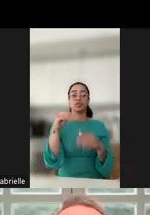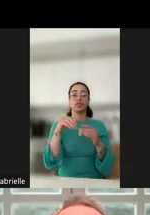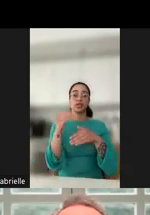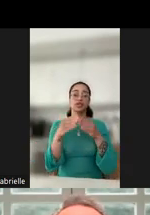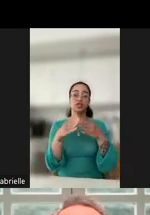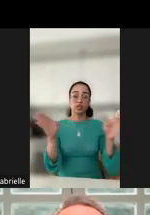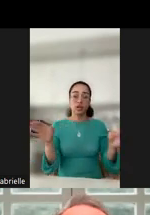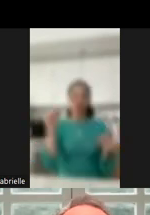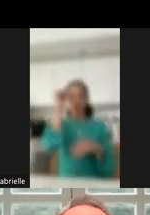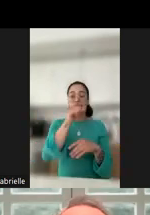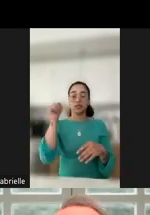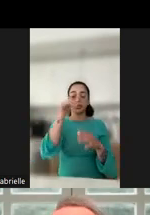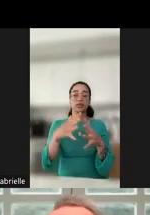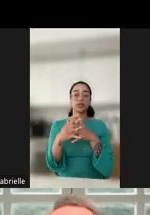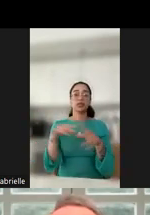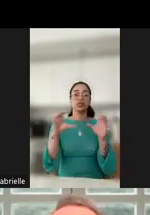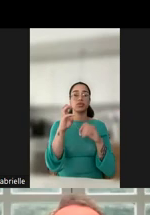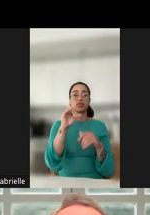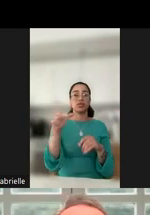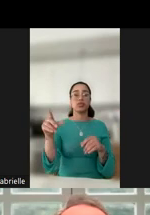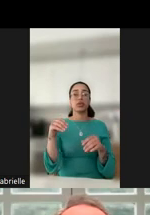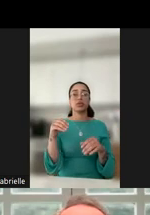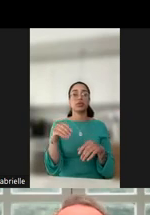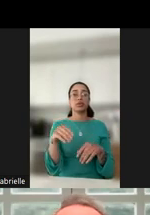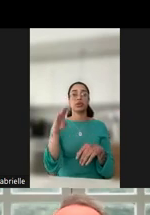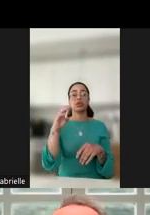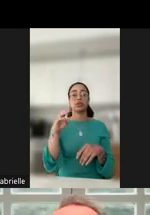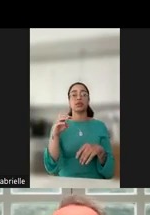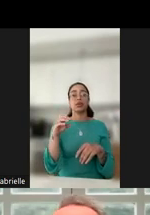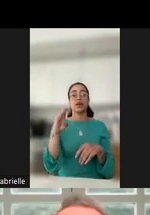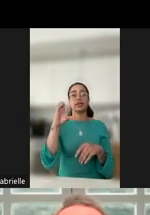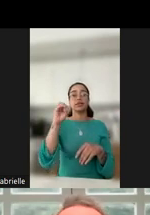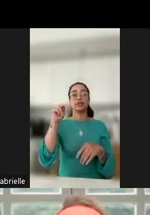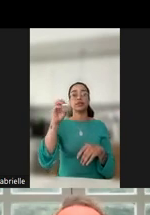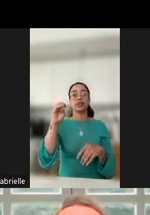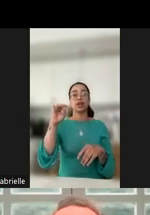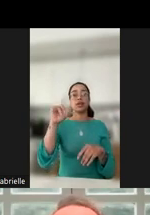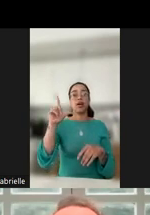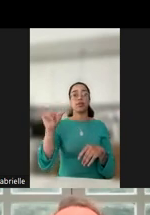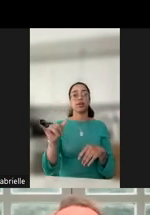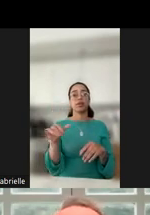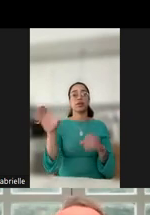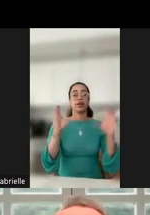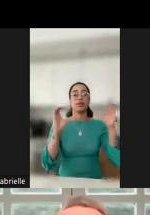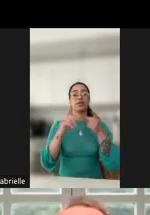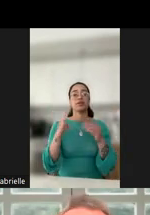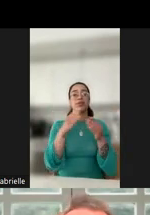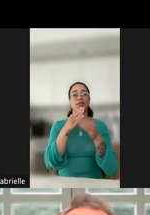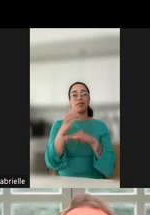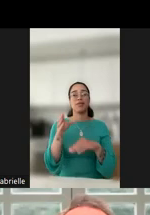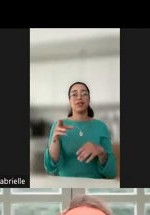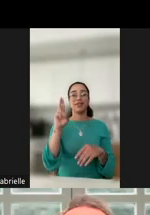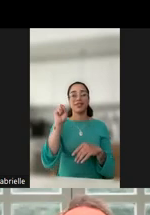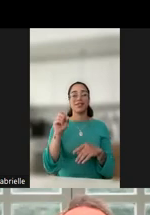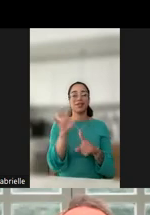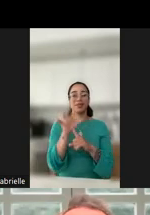Asian Americans do well on measures of economic well-being compared with the overall US population. But this varies